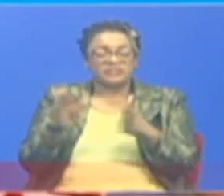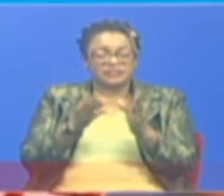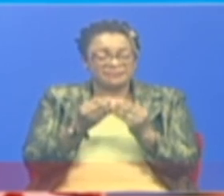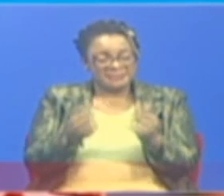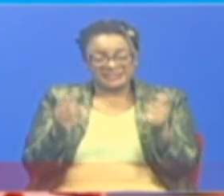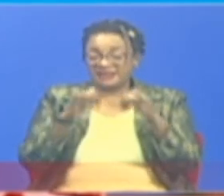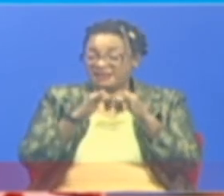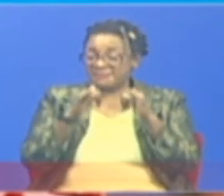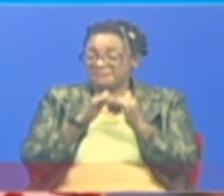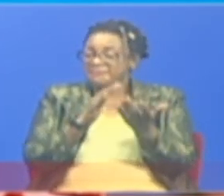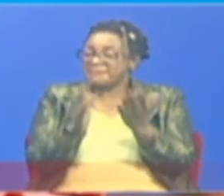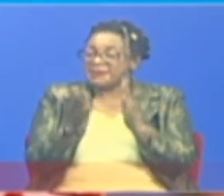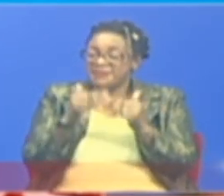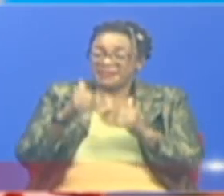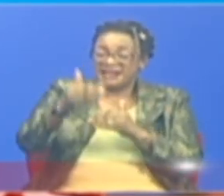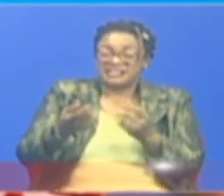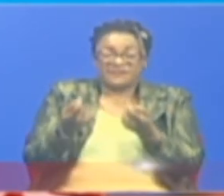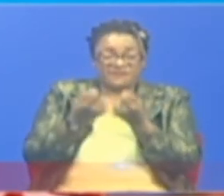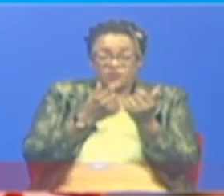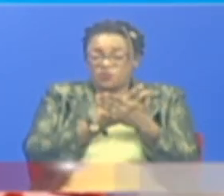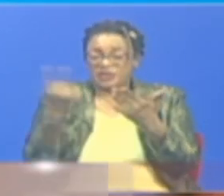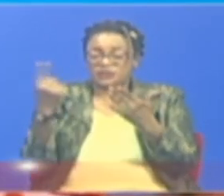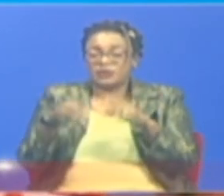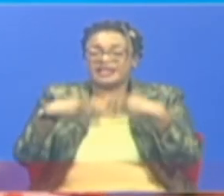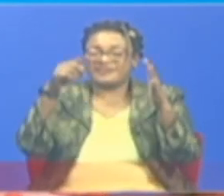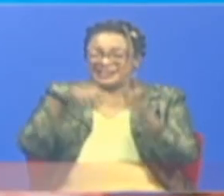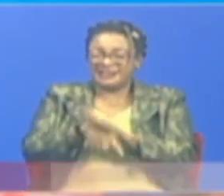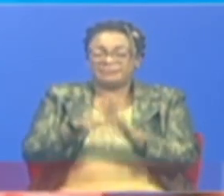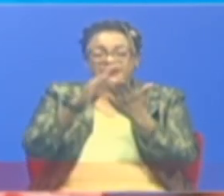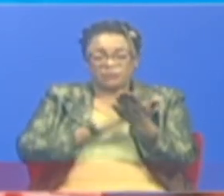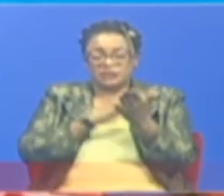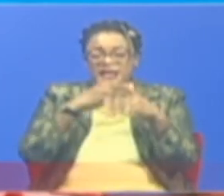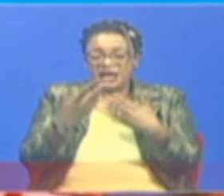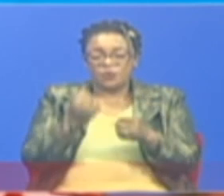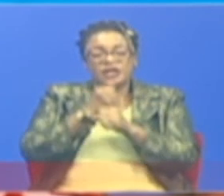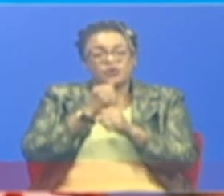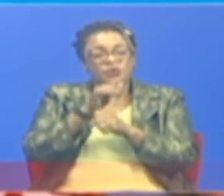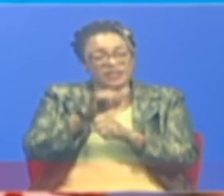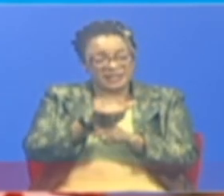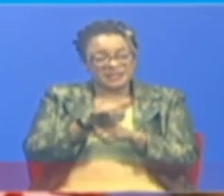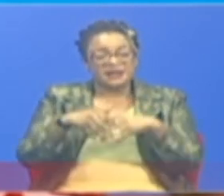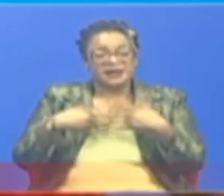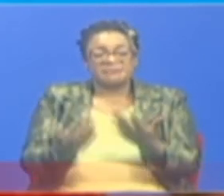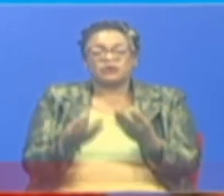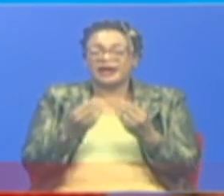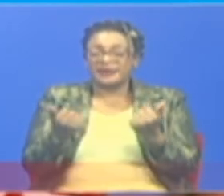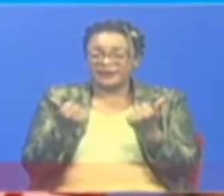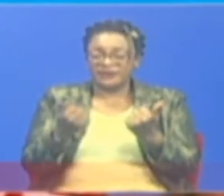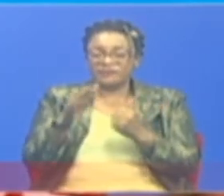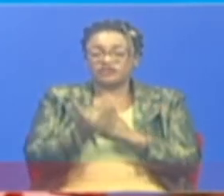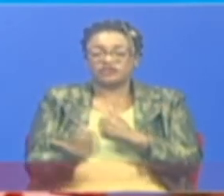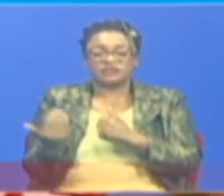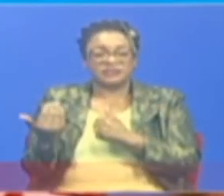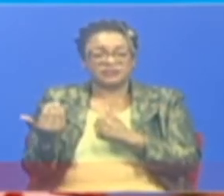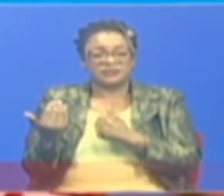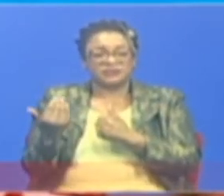camps. And perhaps in the next few weeks, we might be able to give you a detailed report as to how we're doing that. Regarding handling of children, there